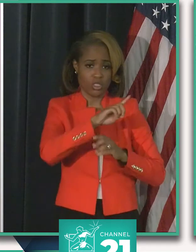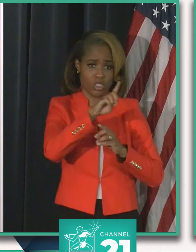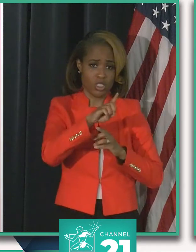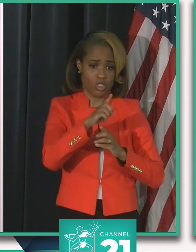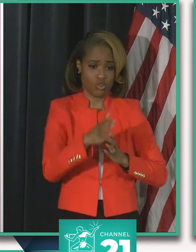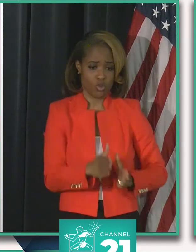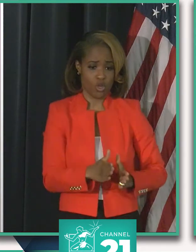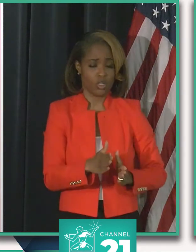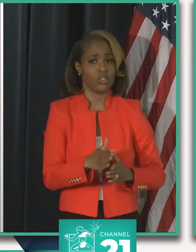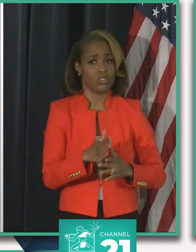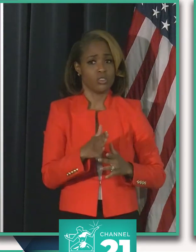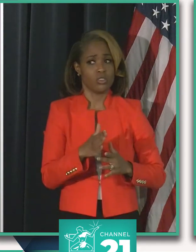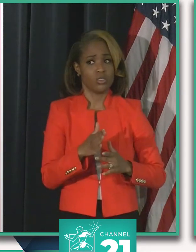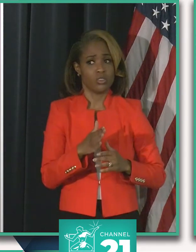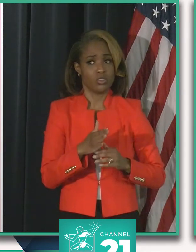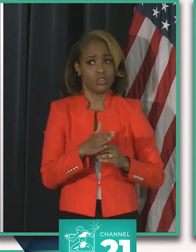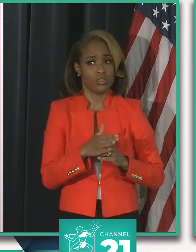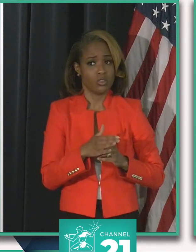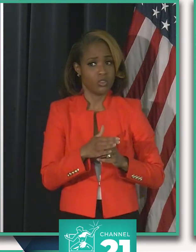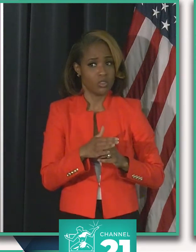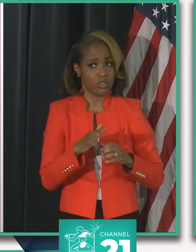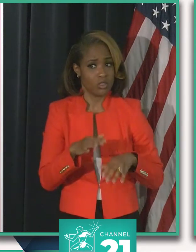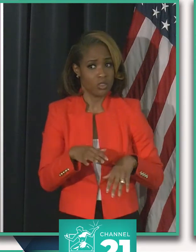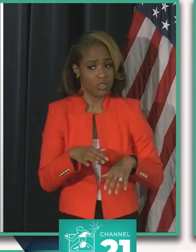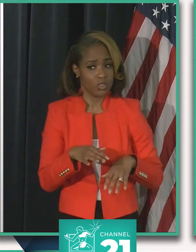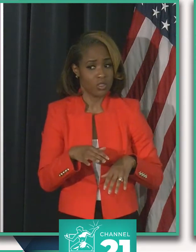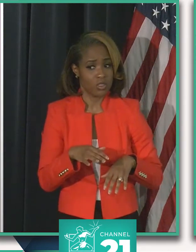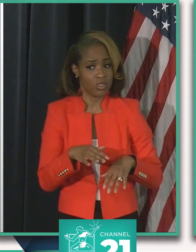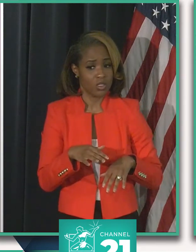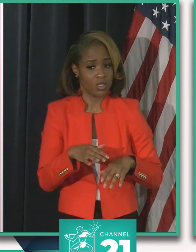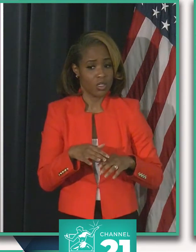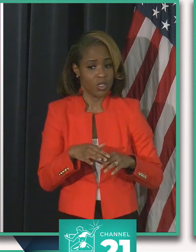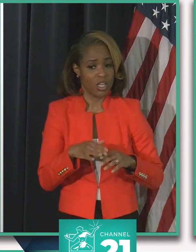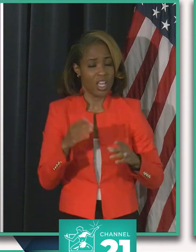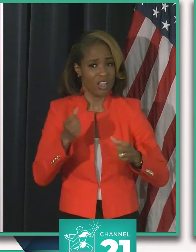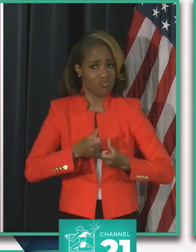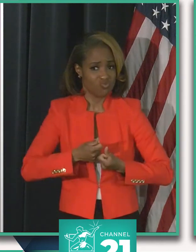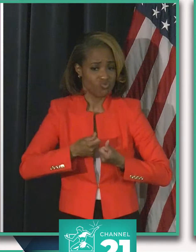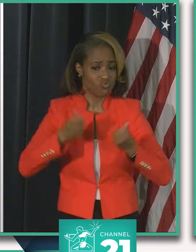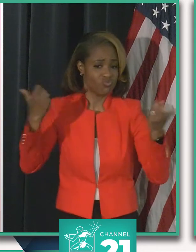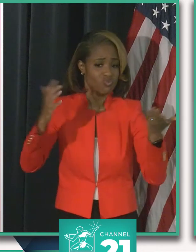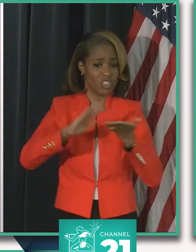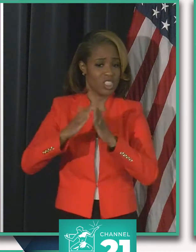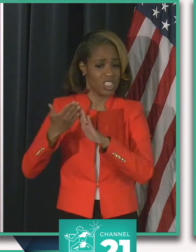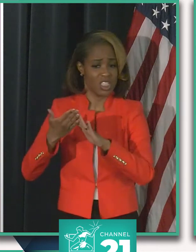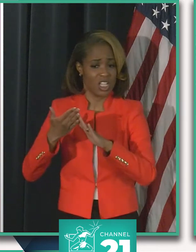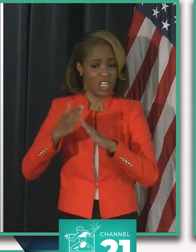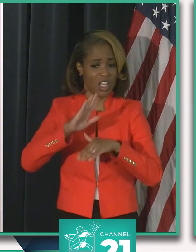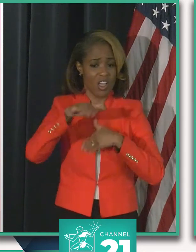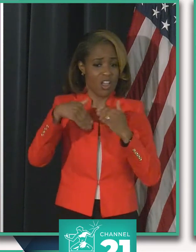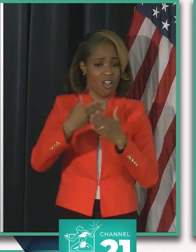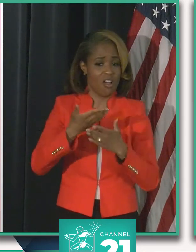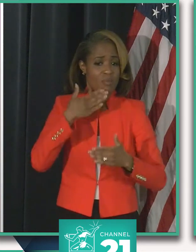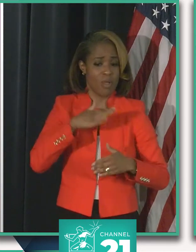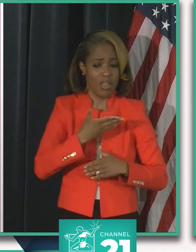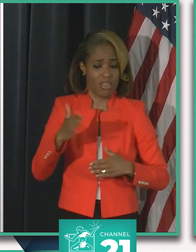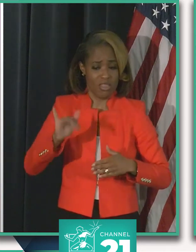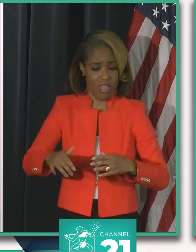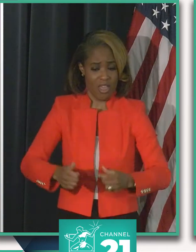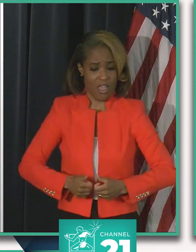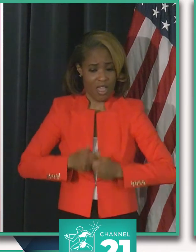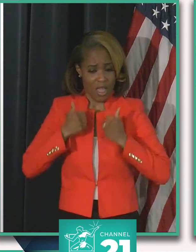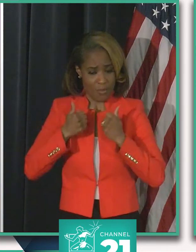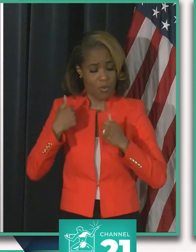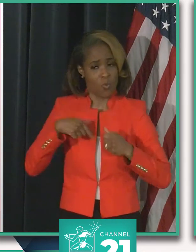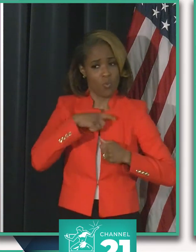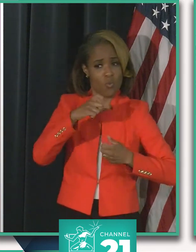oath and rid the city of all the corruption that exists and get to the bottom of everything. We